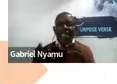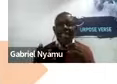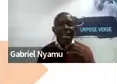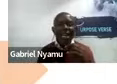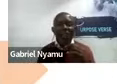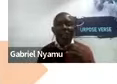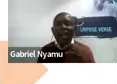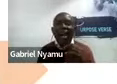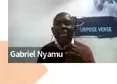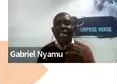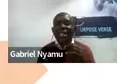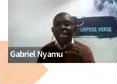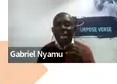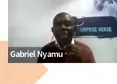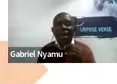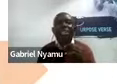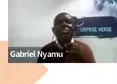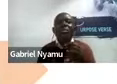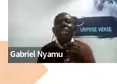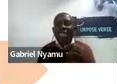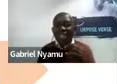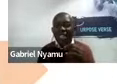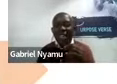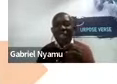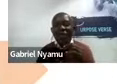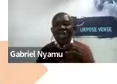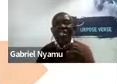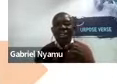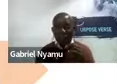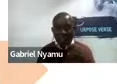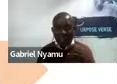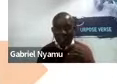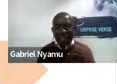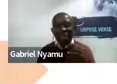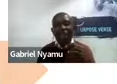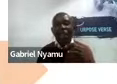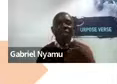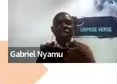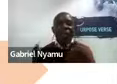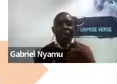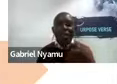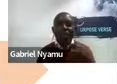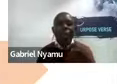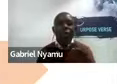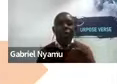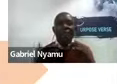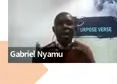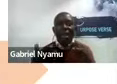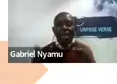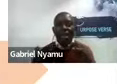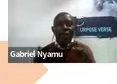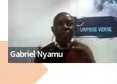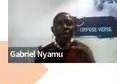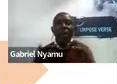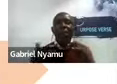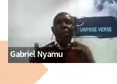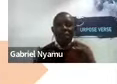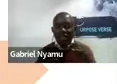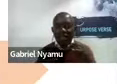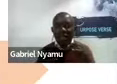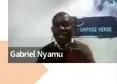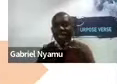spoken sense, you should become leaders by stimulating, intellectually. Then, of course, later we show empathy and we